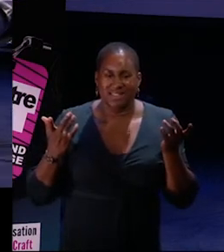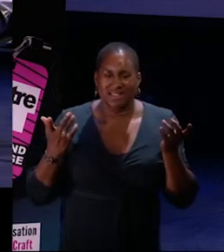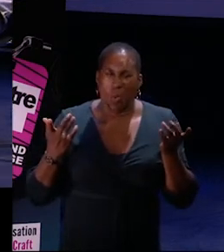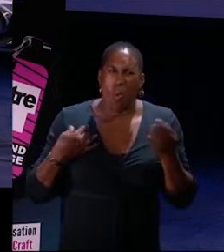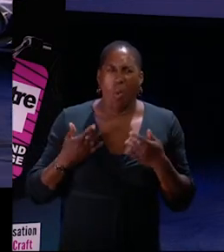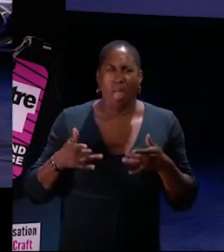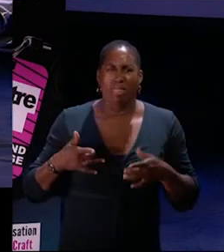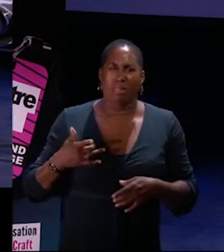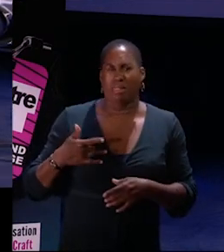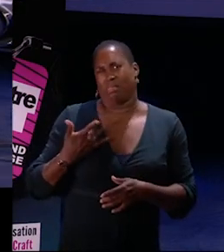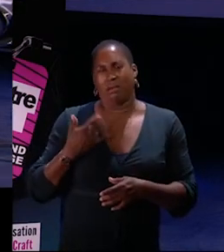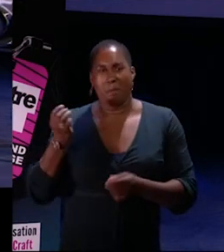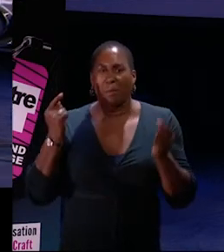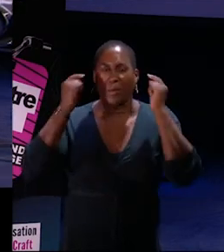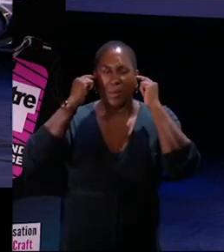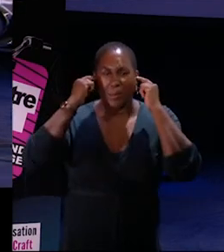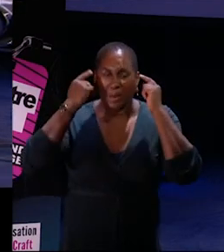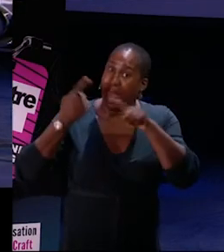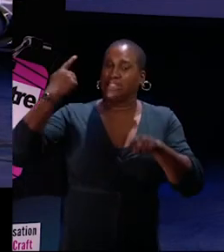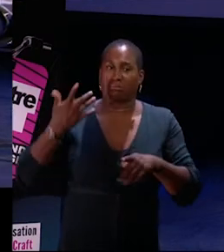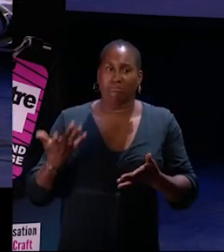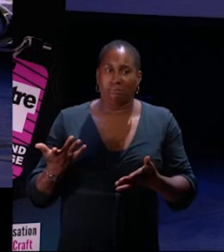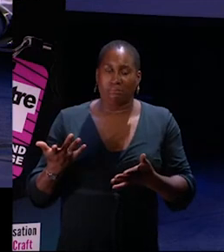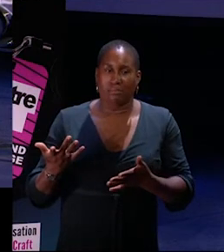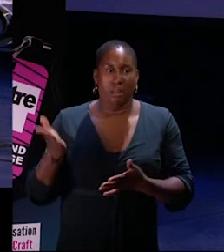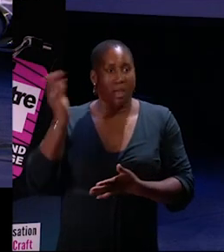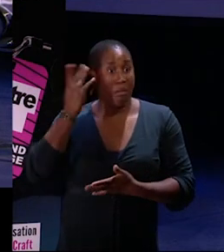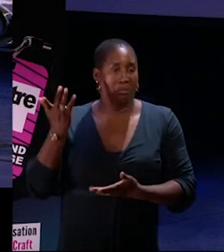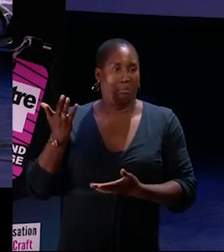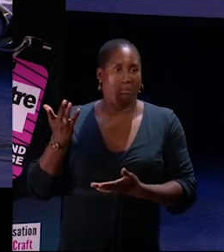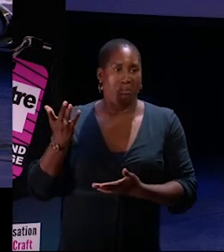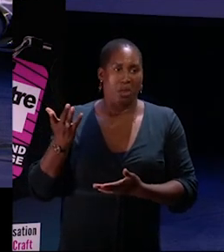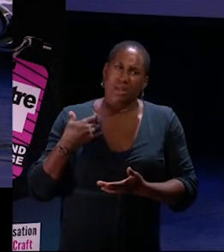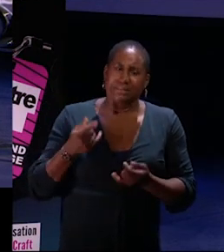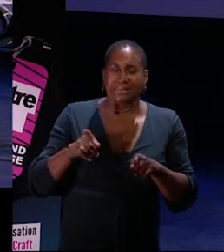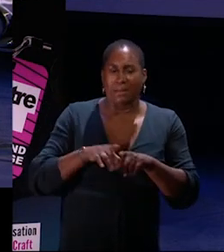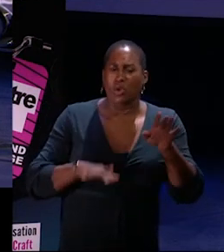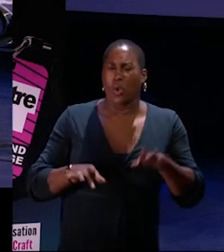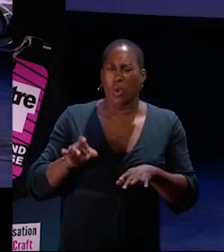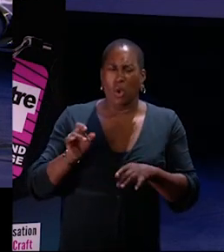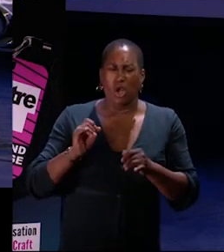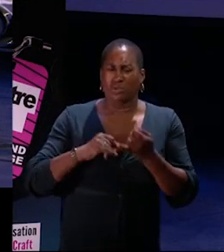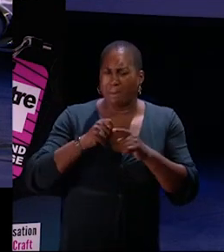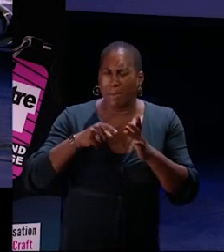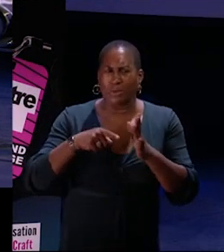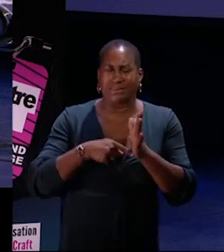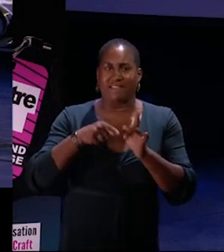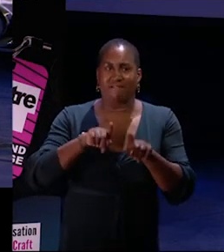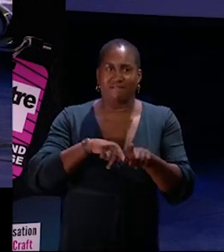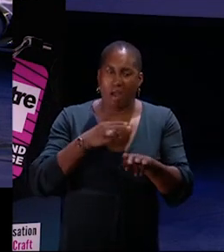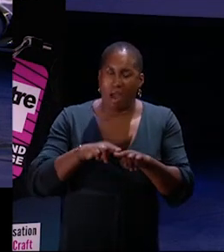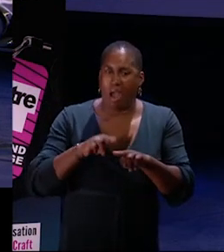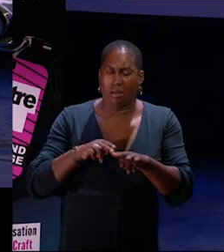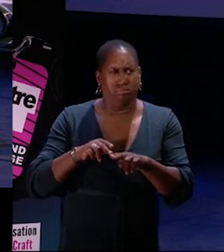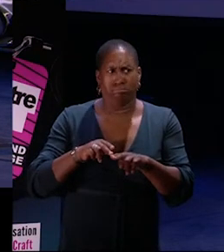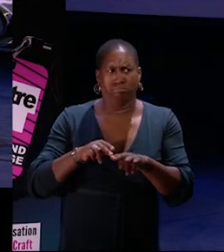iPods as well. As soon as you put it into your ears, it's instantly there, and you can go to Spotify, you can change music. Oh, I want this, don't want to listen to that.